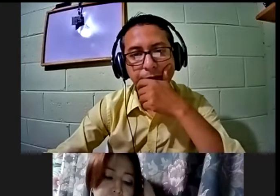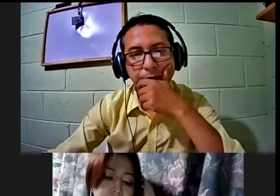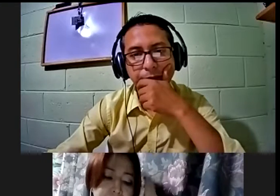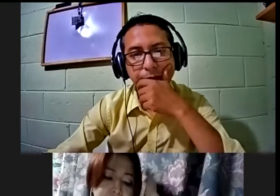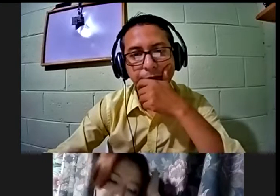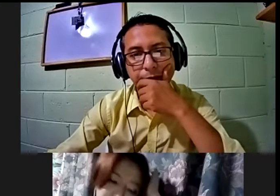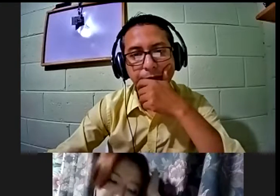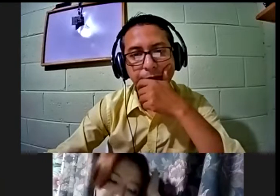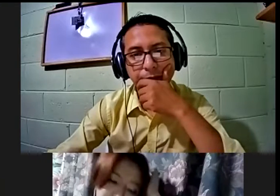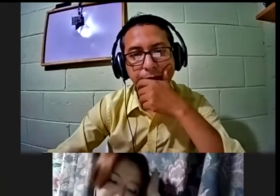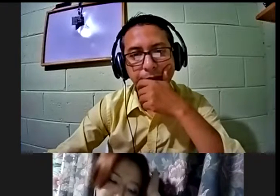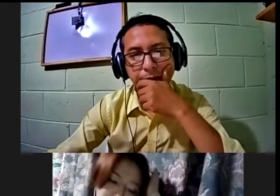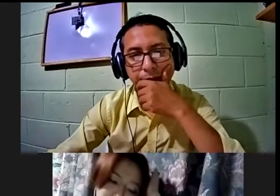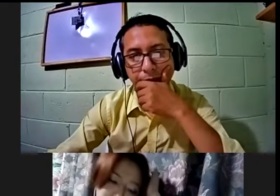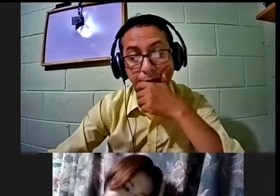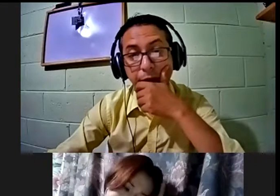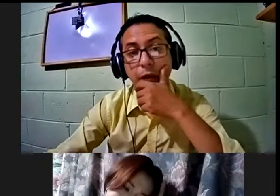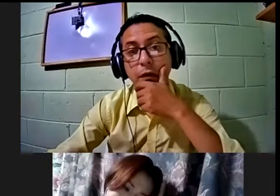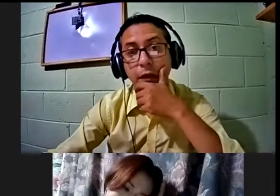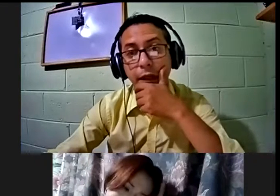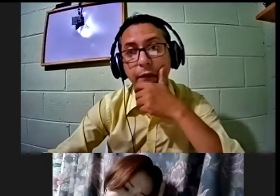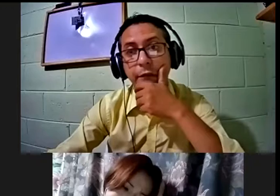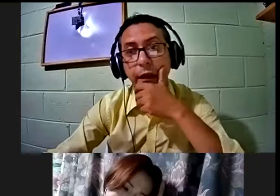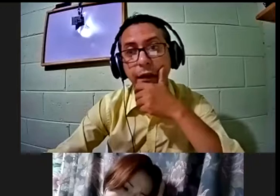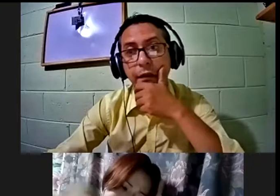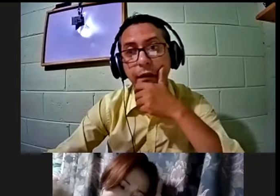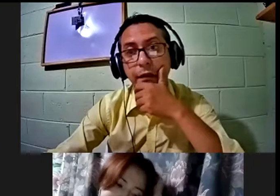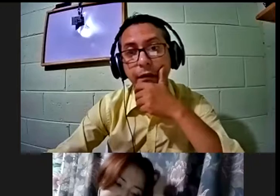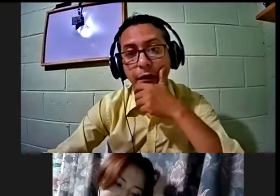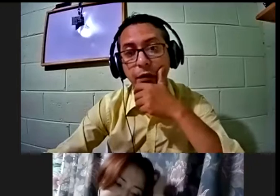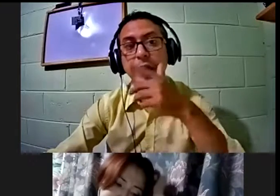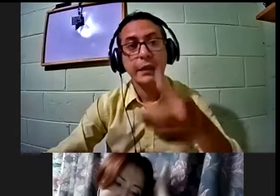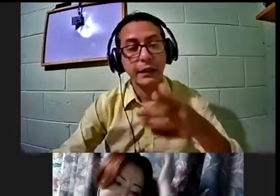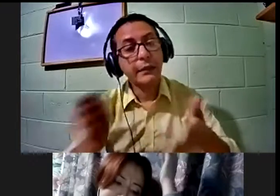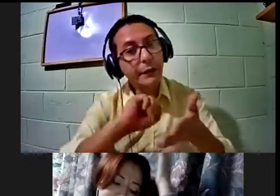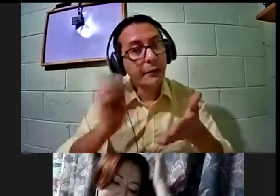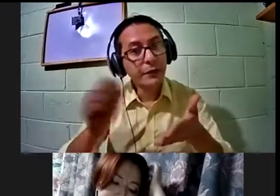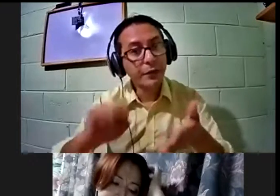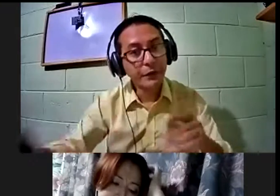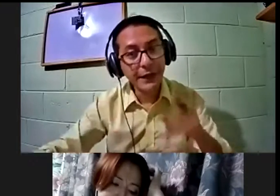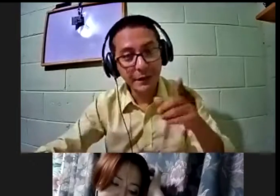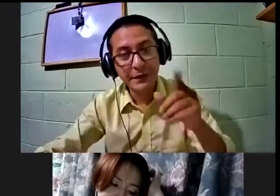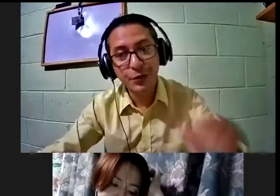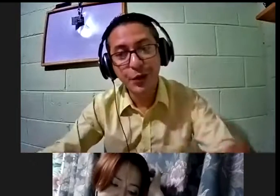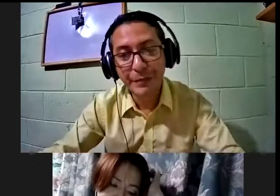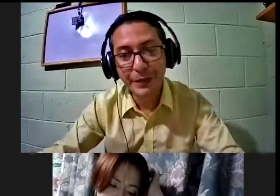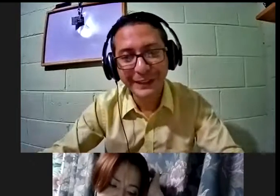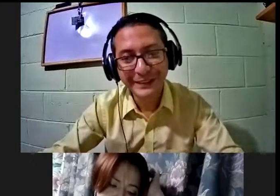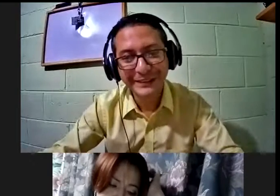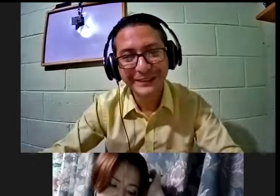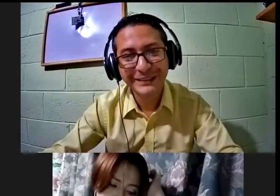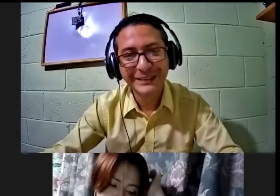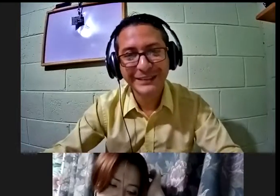final reports of the month. Okay, the final. Monday. Okay. To your classmates to copy.